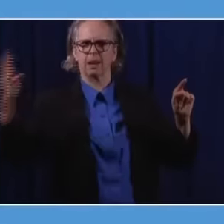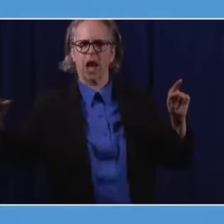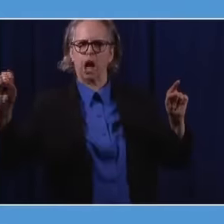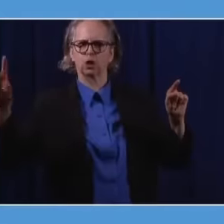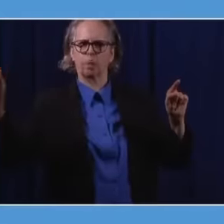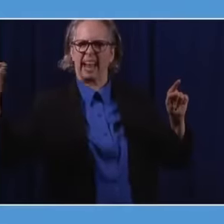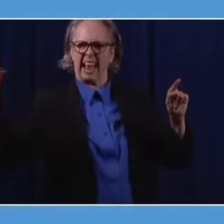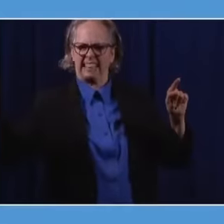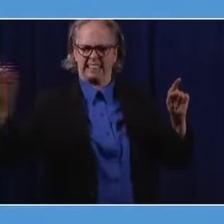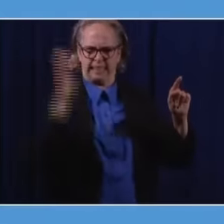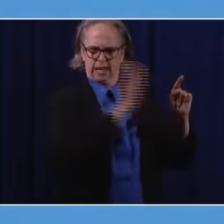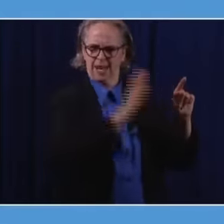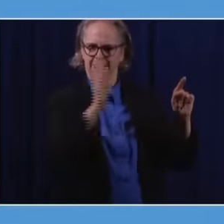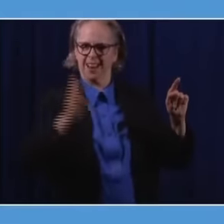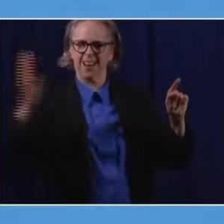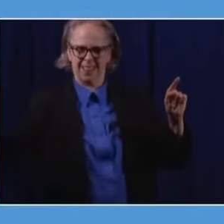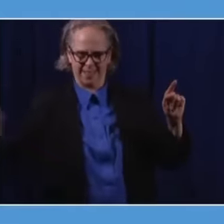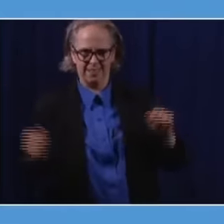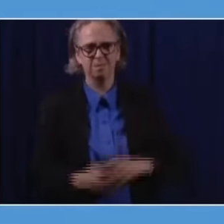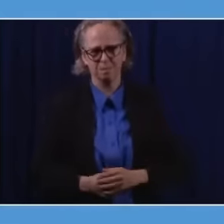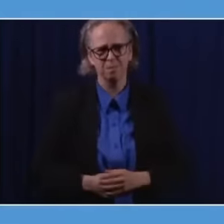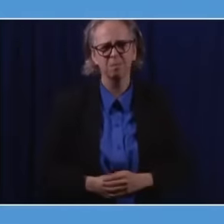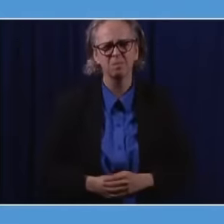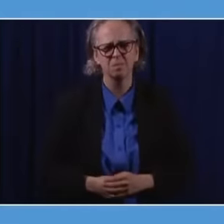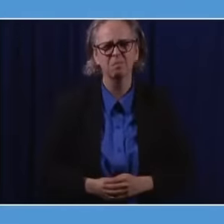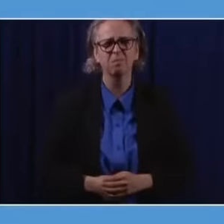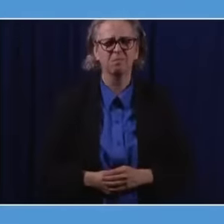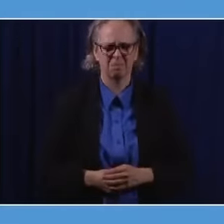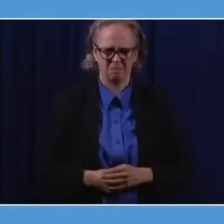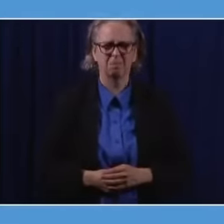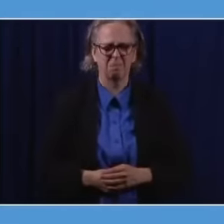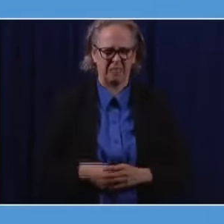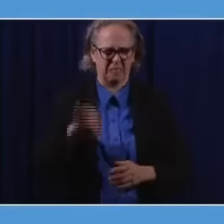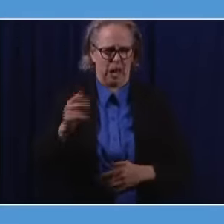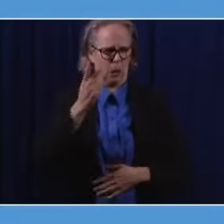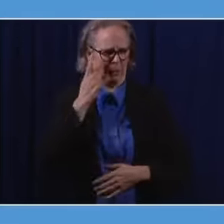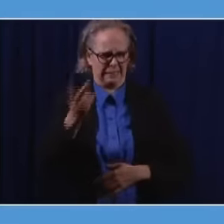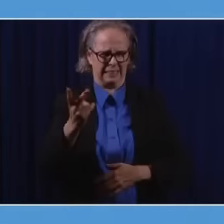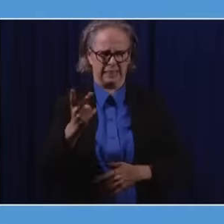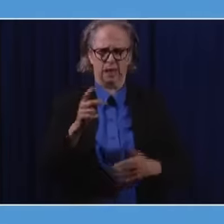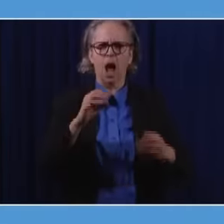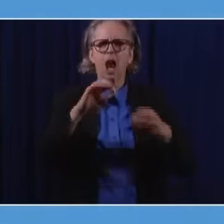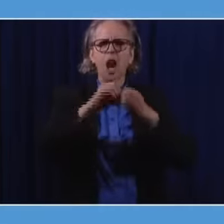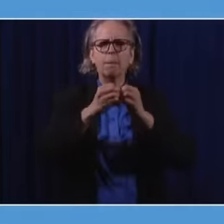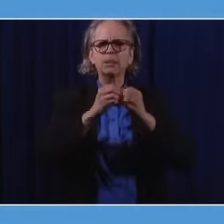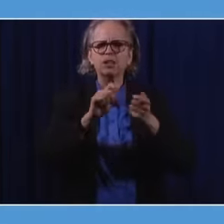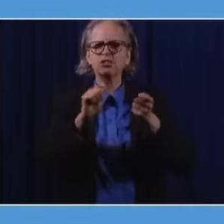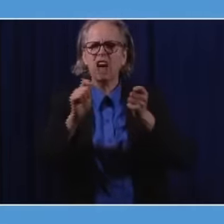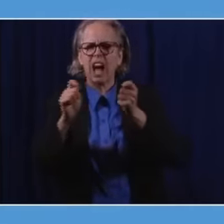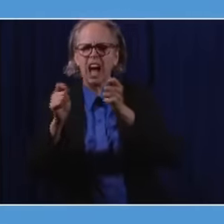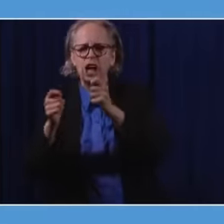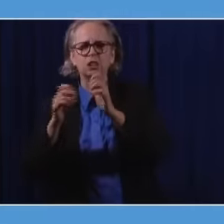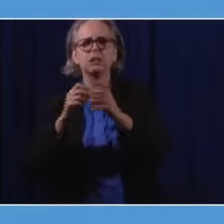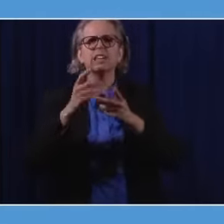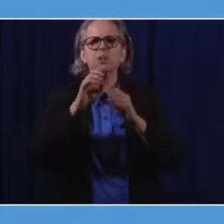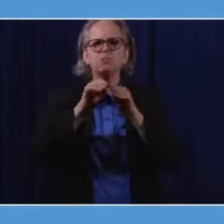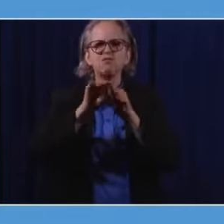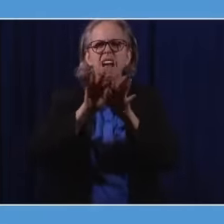these Sundays, we can see a rather dramatic change. And what you're seeing is there is certainly a